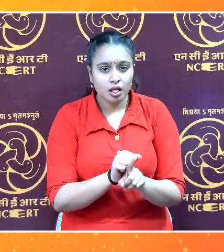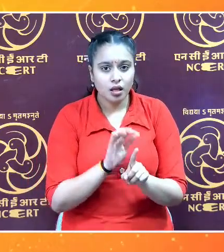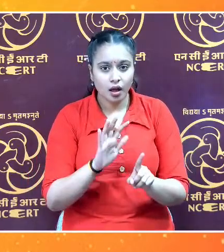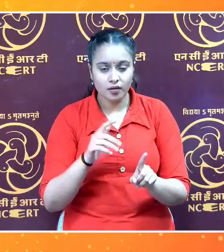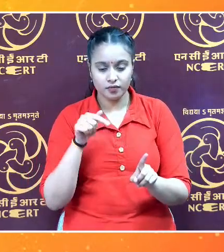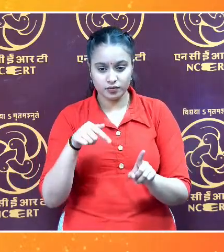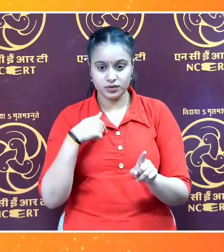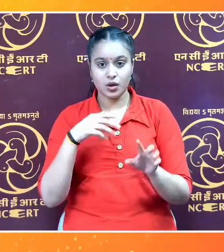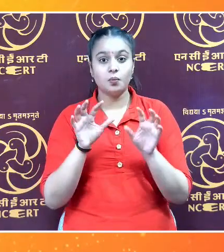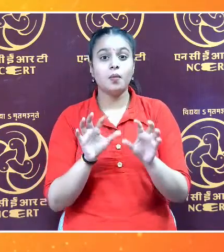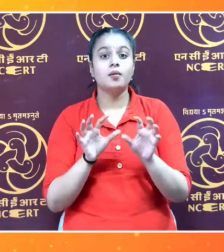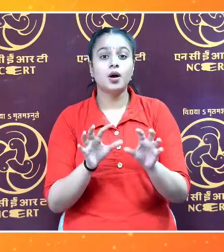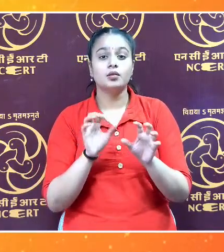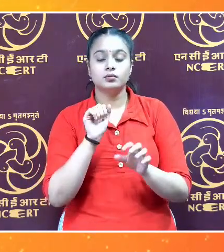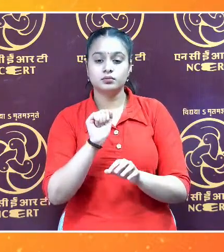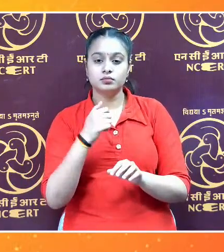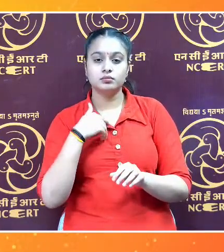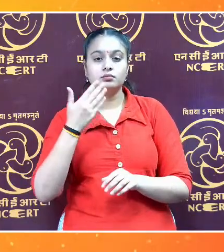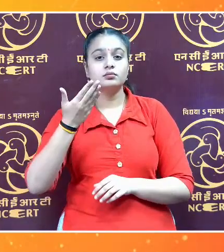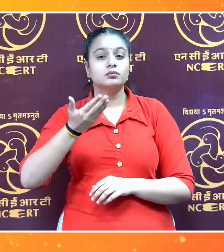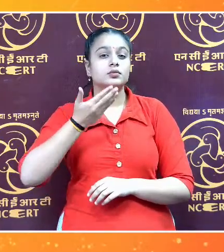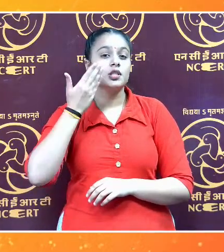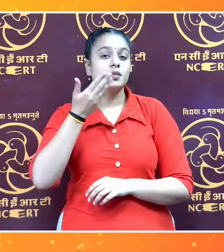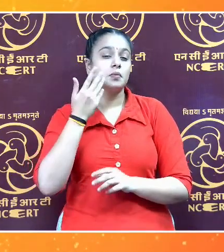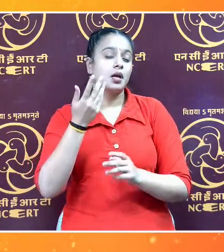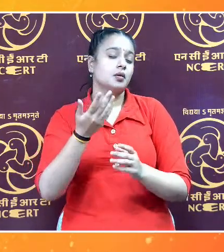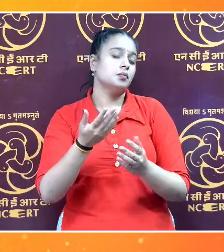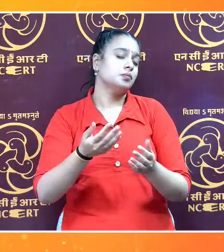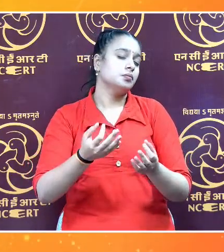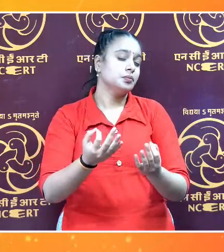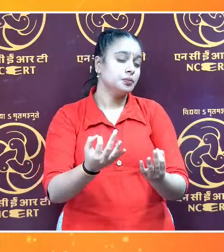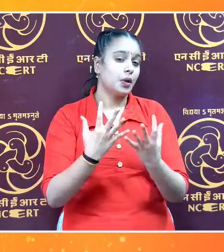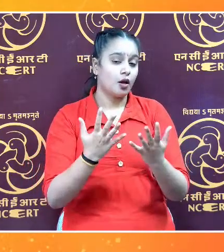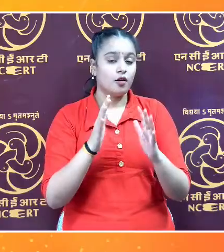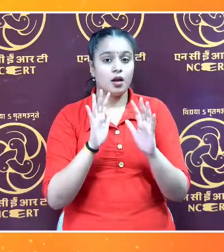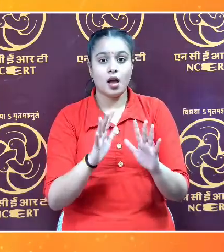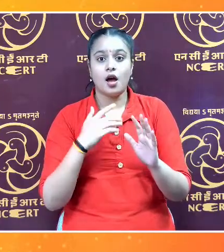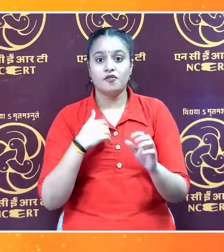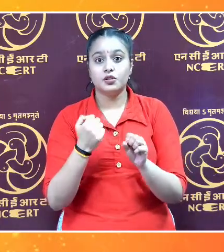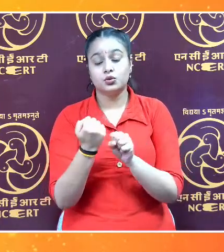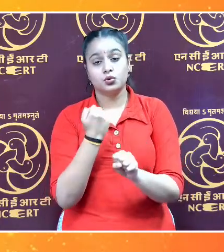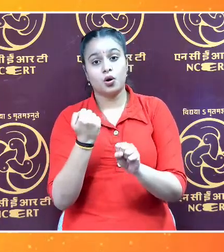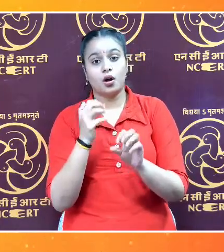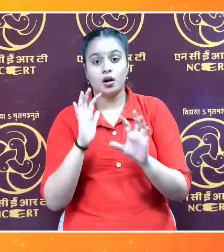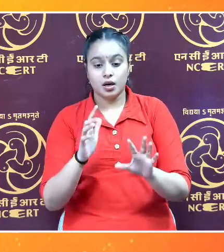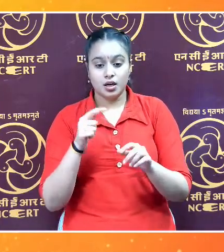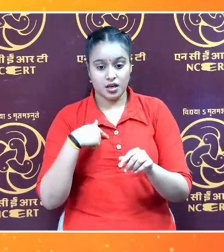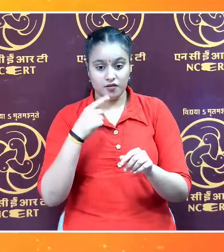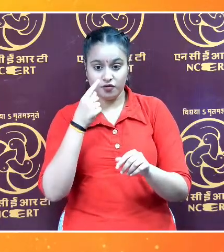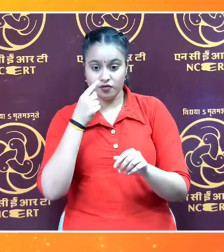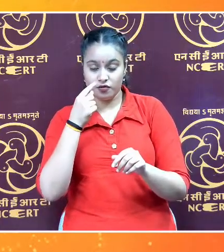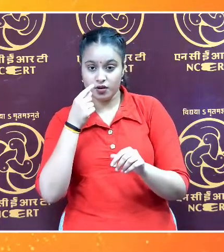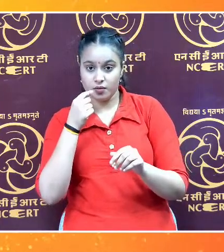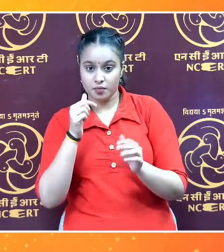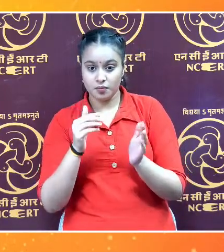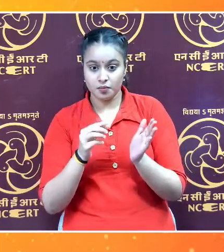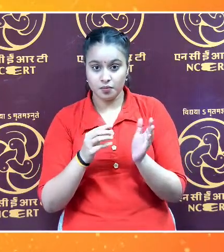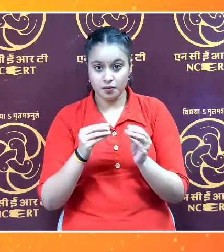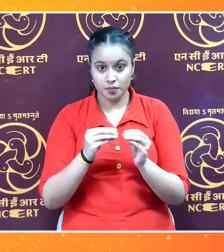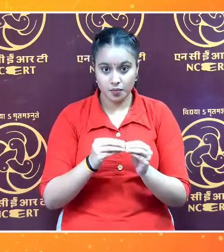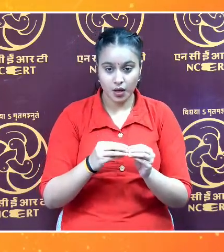these dogs, they have a very strong sense of smell. So Badal could not wait. He just